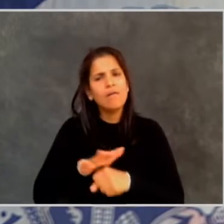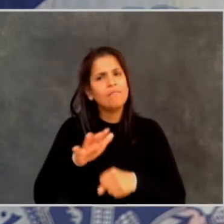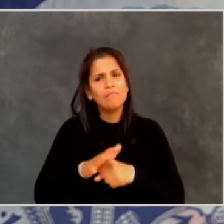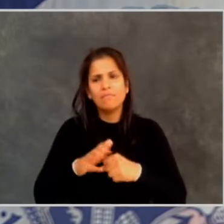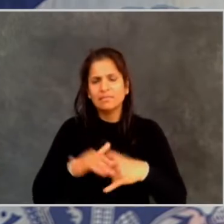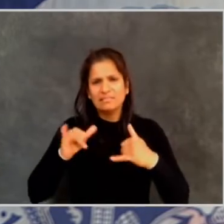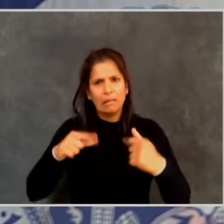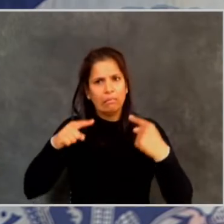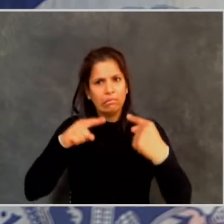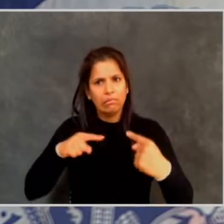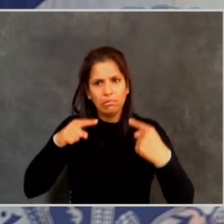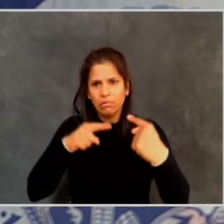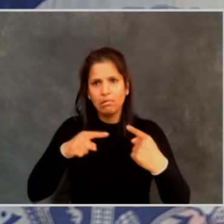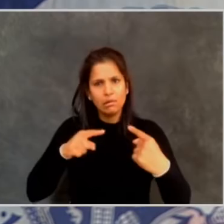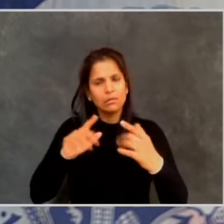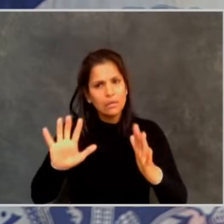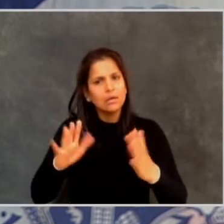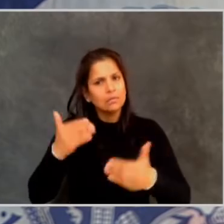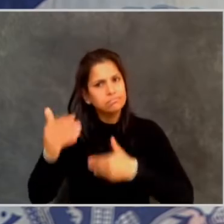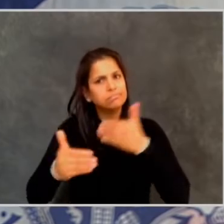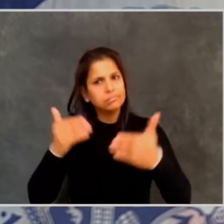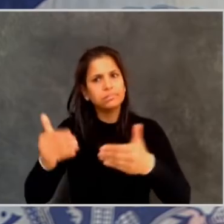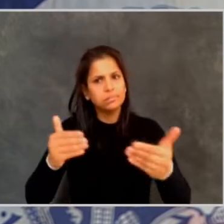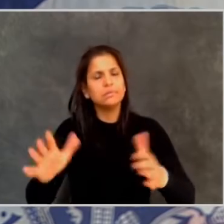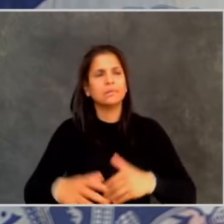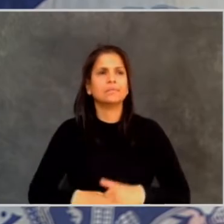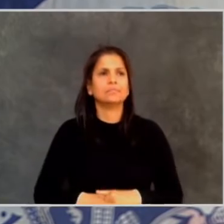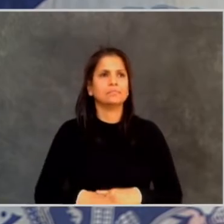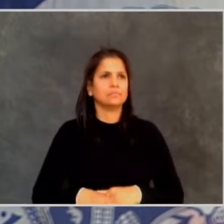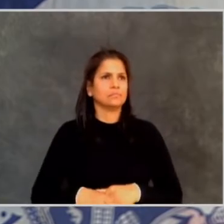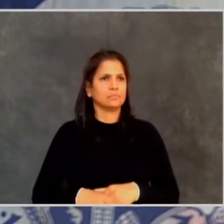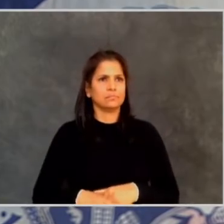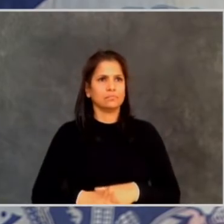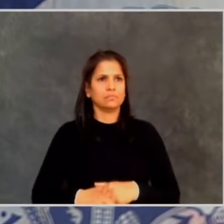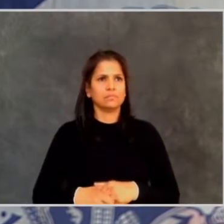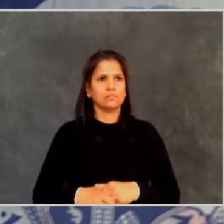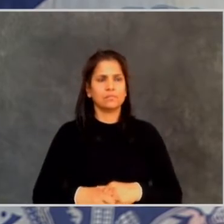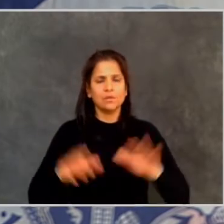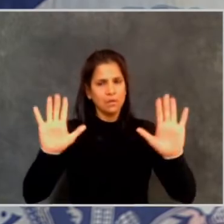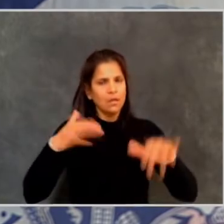amount of guidance in multiple languages to many, many communities.